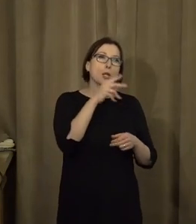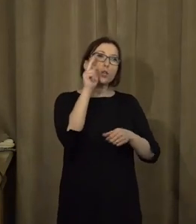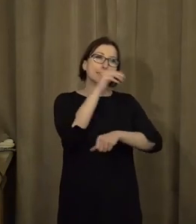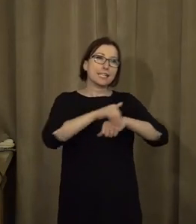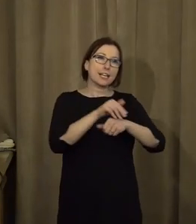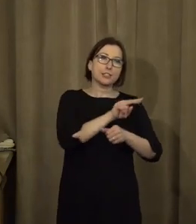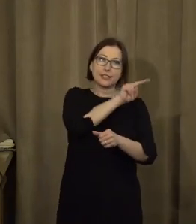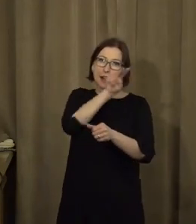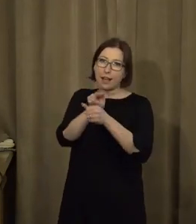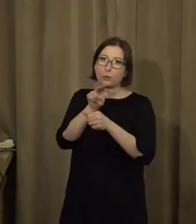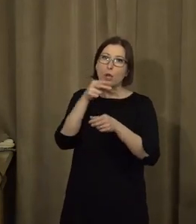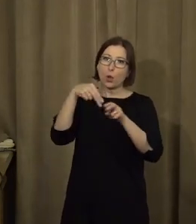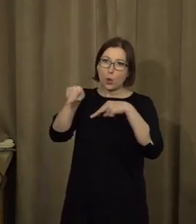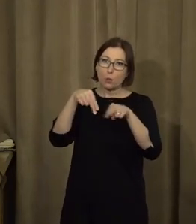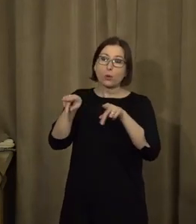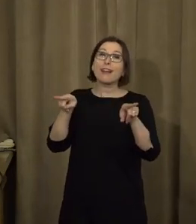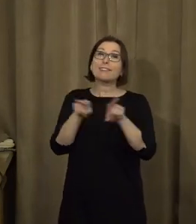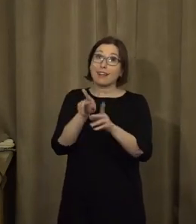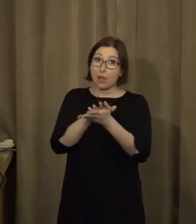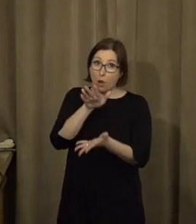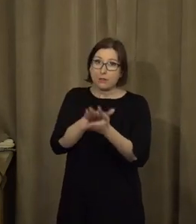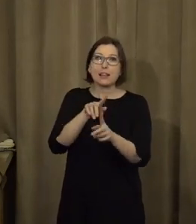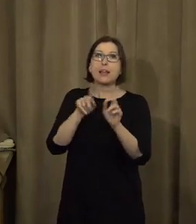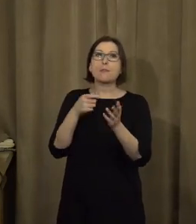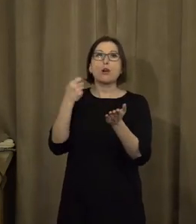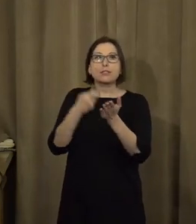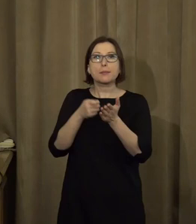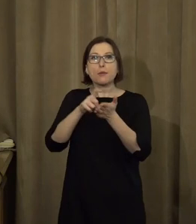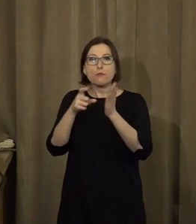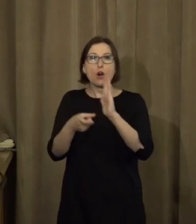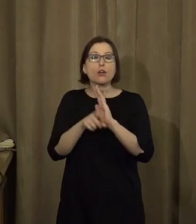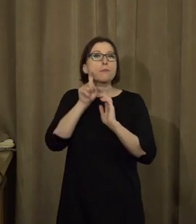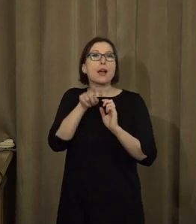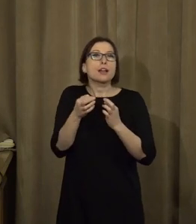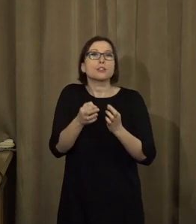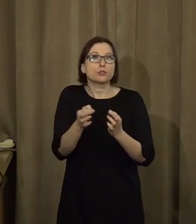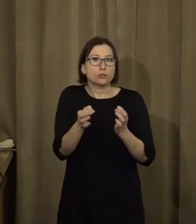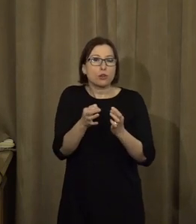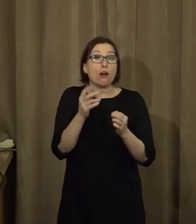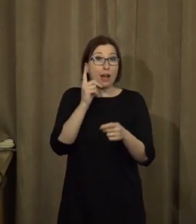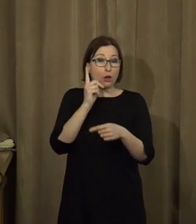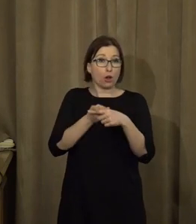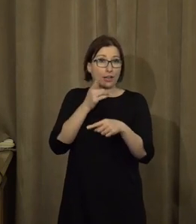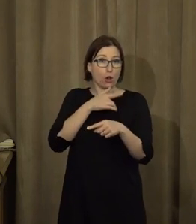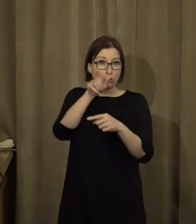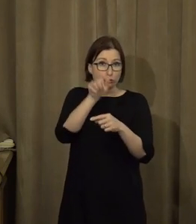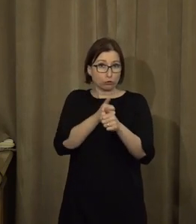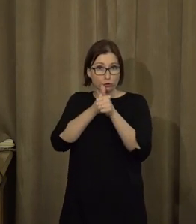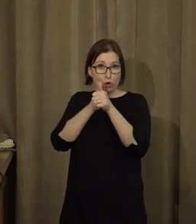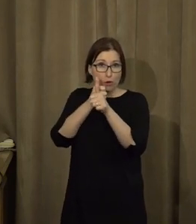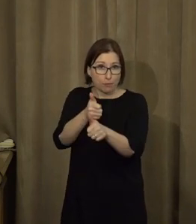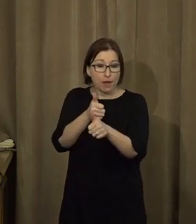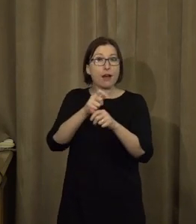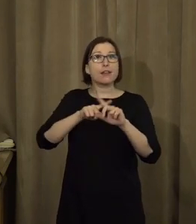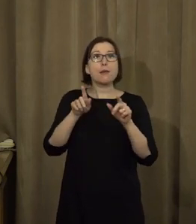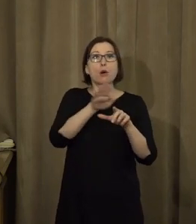metadat o komunikaci nebo i o obsahu komunikace a jestli je zaměřené na konkrétní osoby nebo je plošné